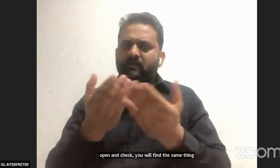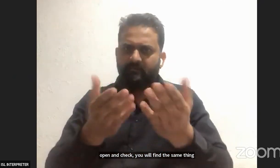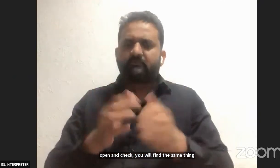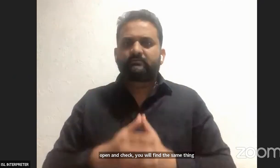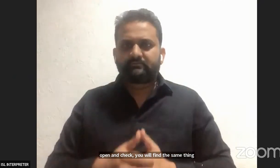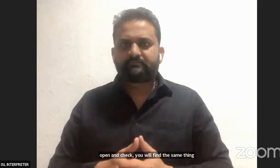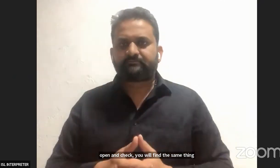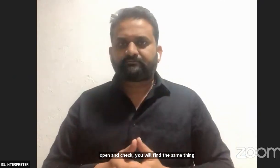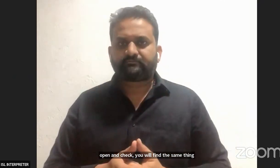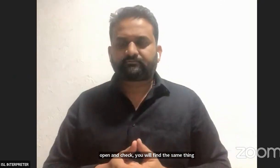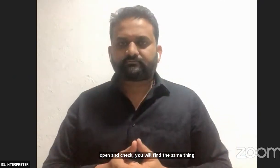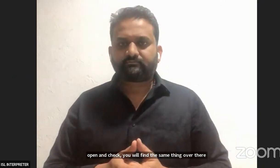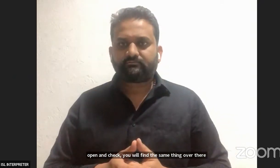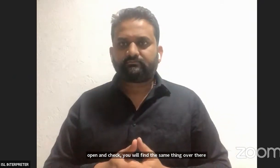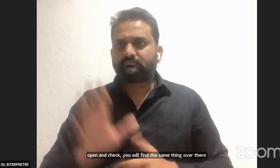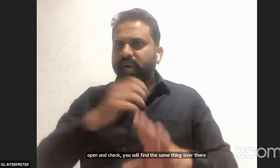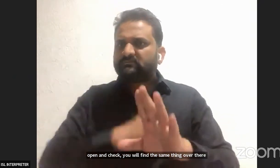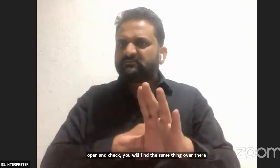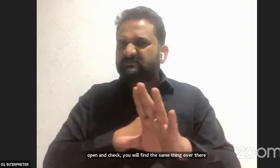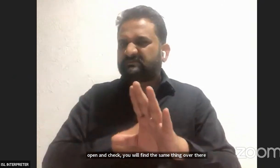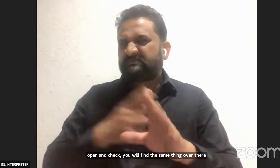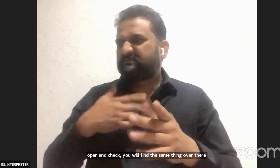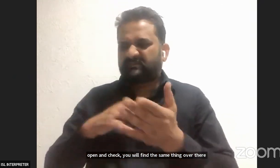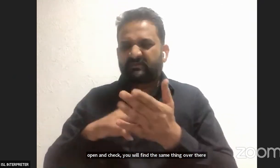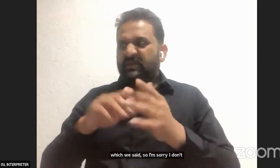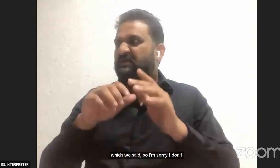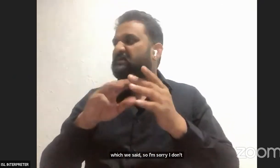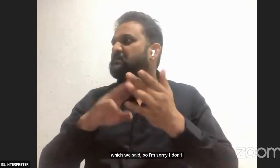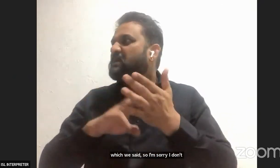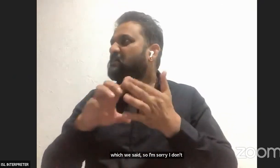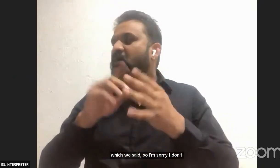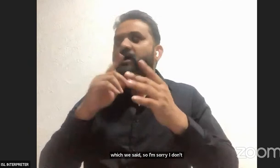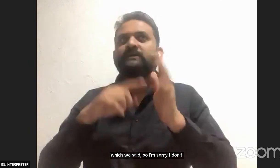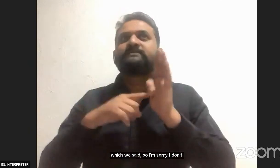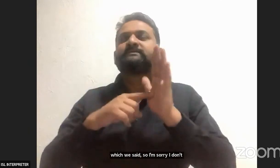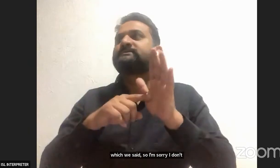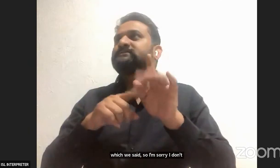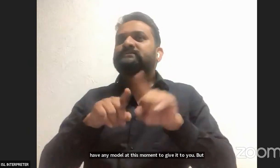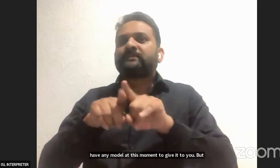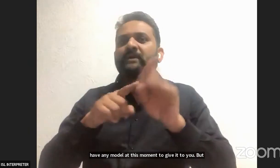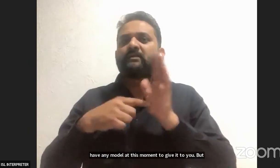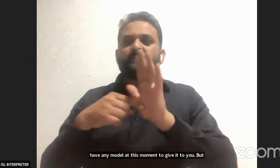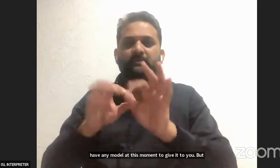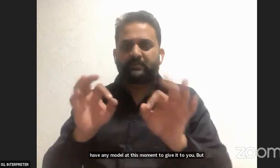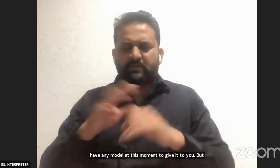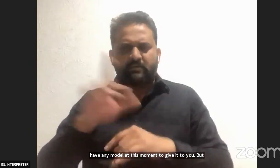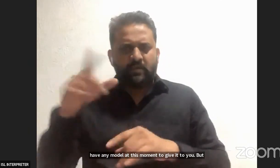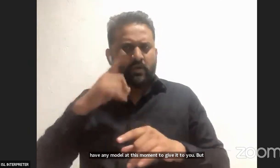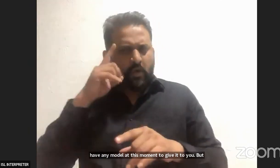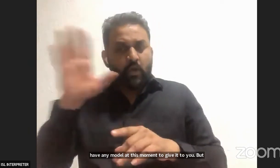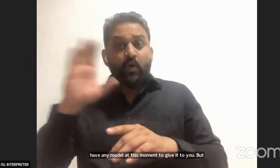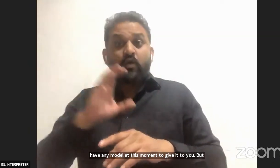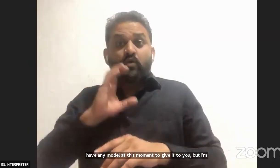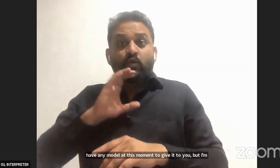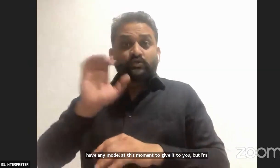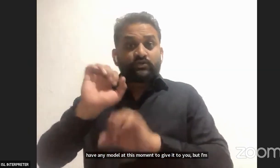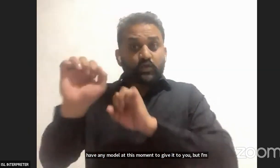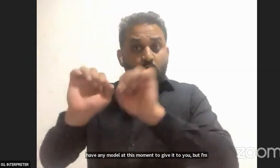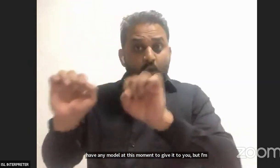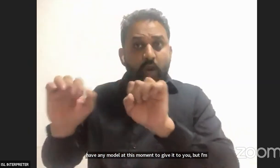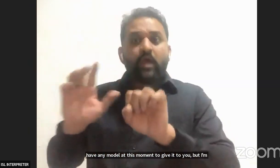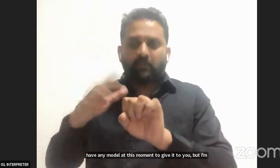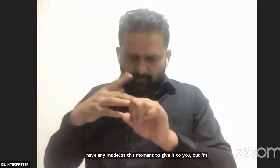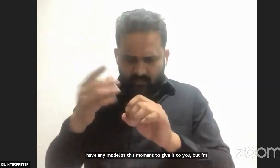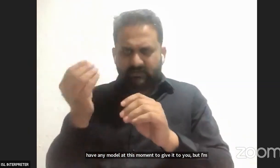say. So I'm sorry, I don't have any model at this moment to give it to you, but I'm sure your coaches must have access to many